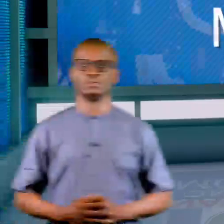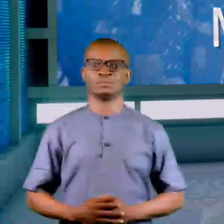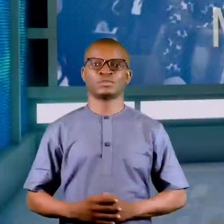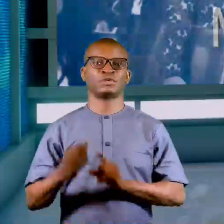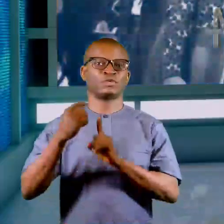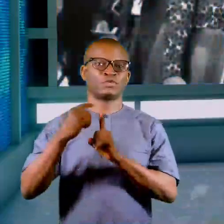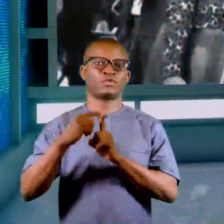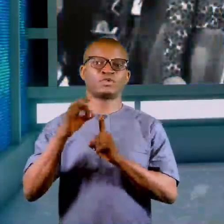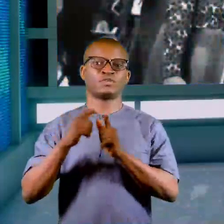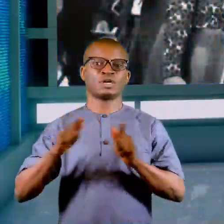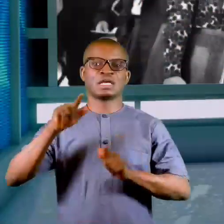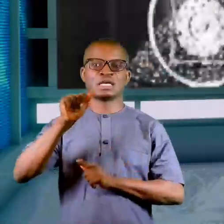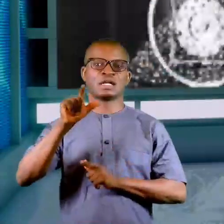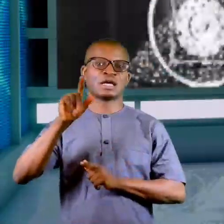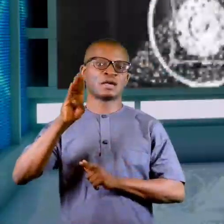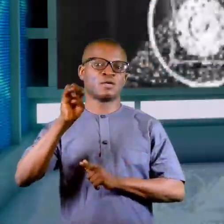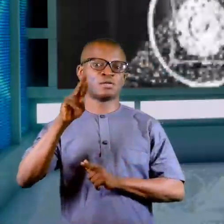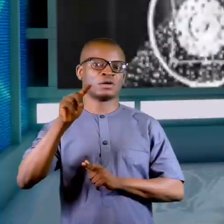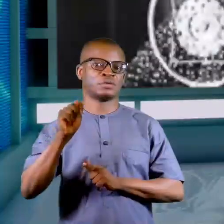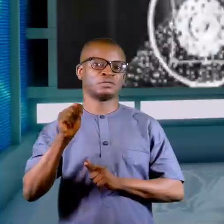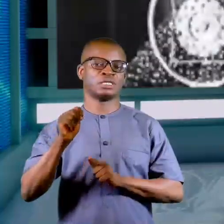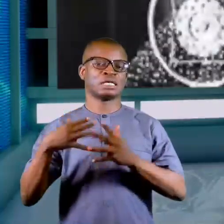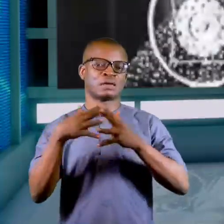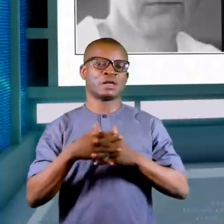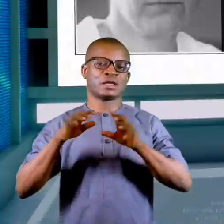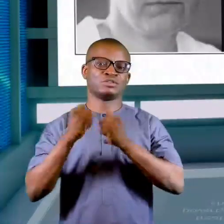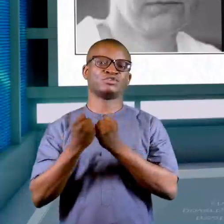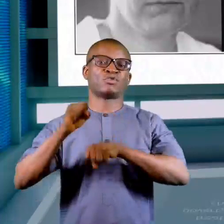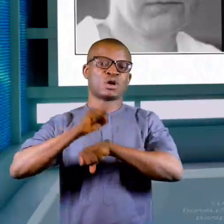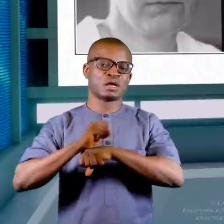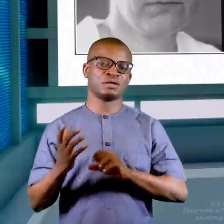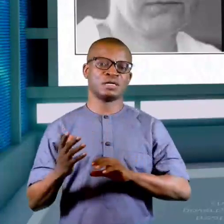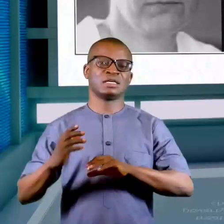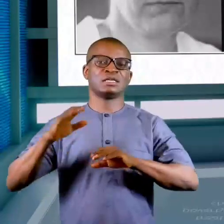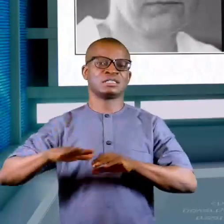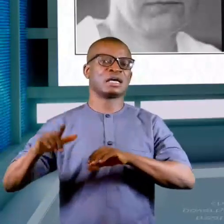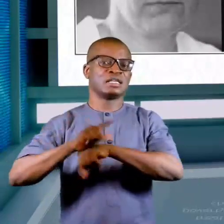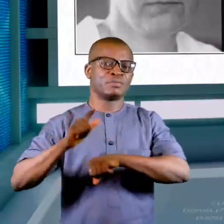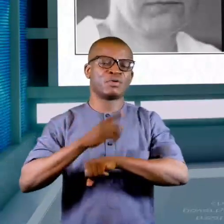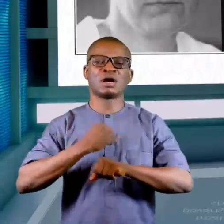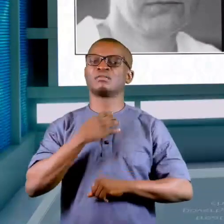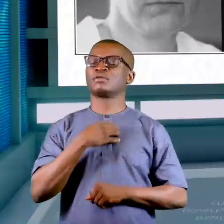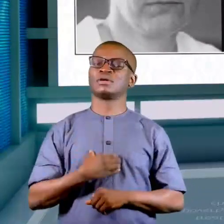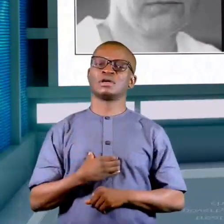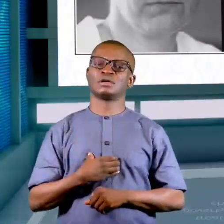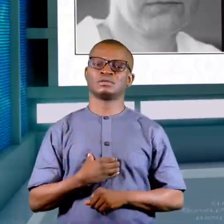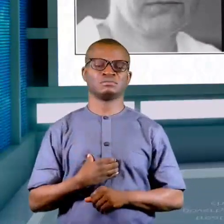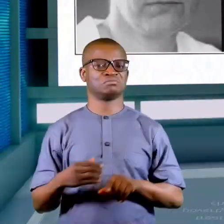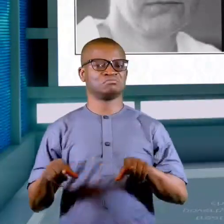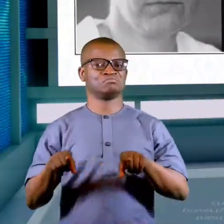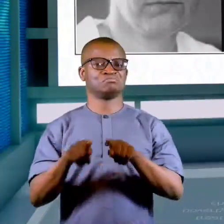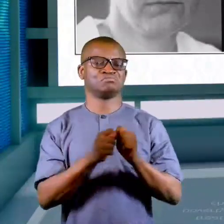In the words of Grace Abbott, an American social worker, child labor and poverty are inevitably bound together. And